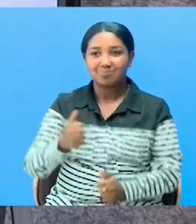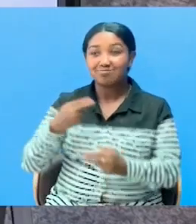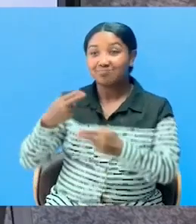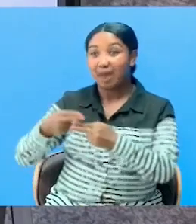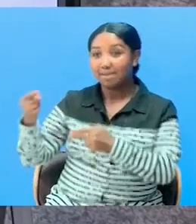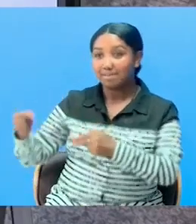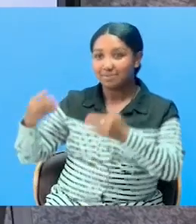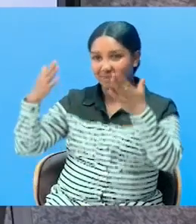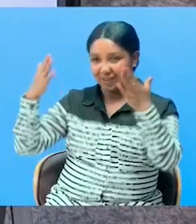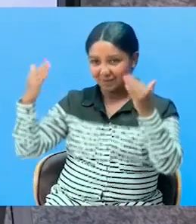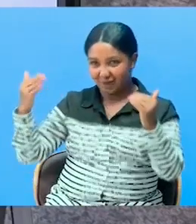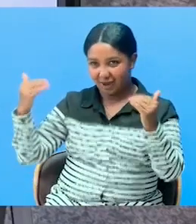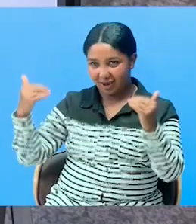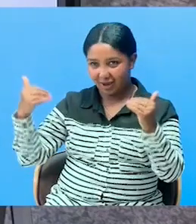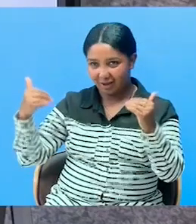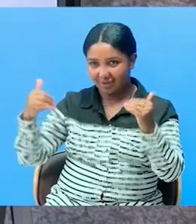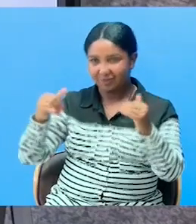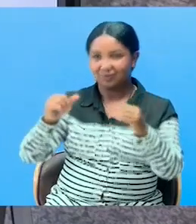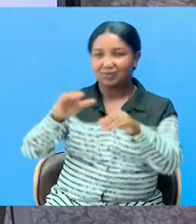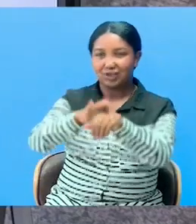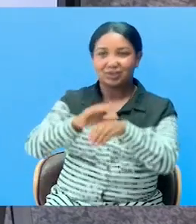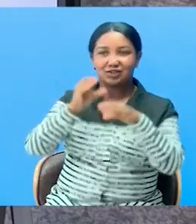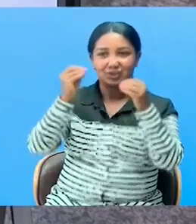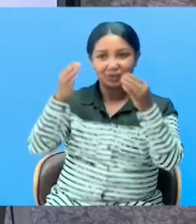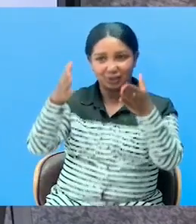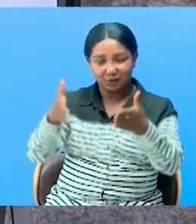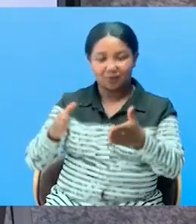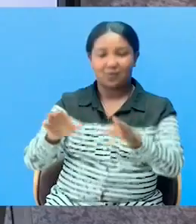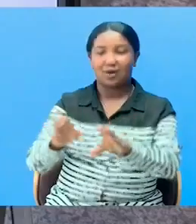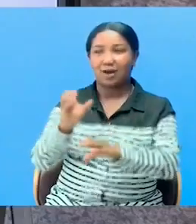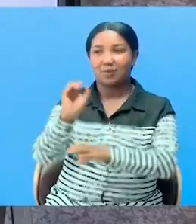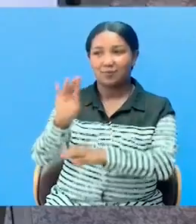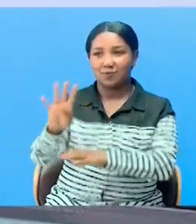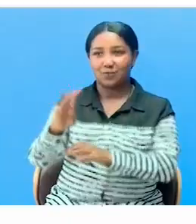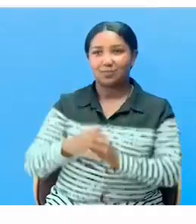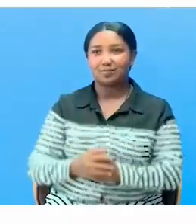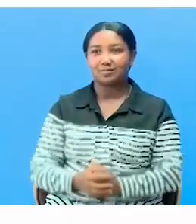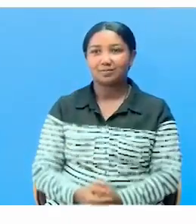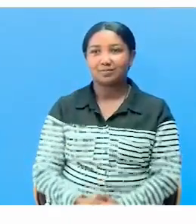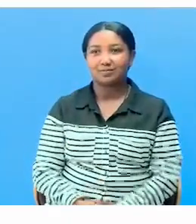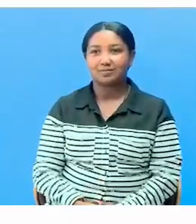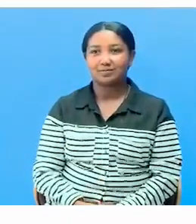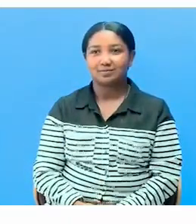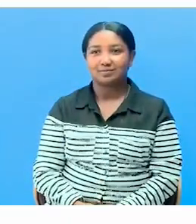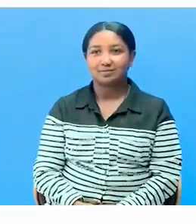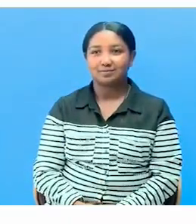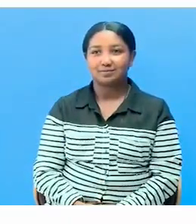Tasfai Beru and I am your English teacher for grade 4.